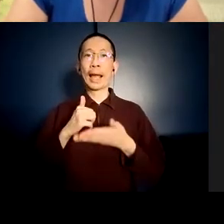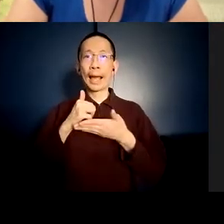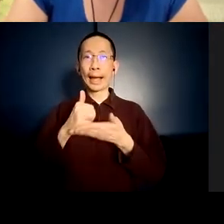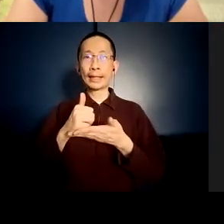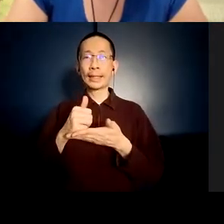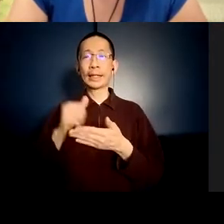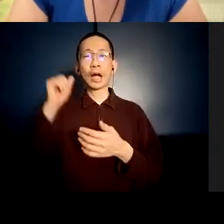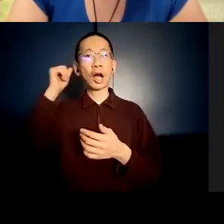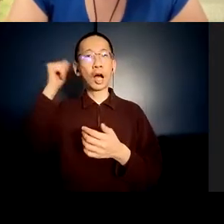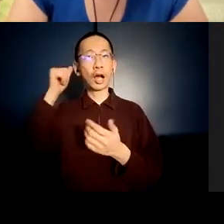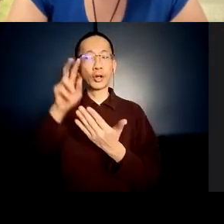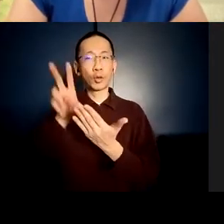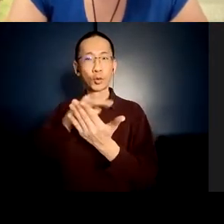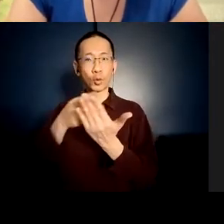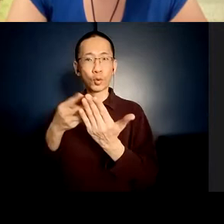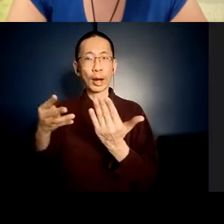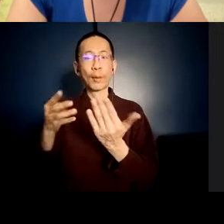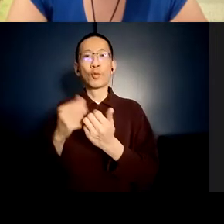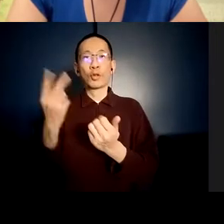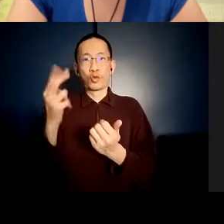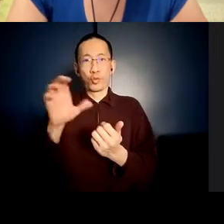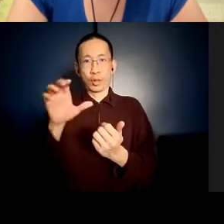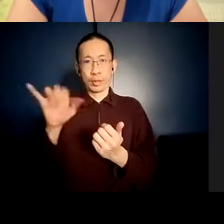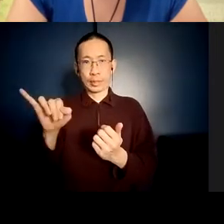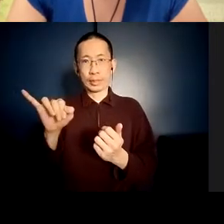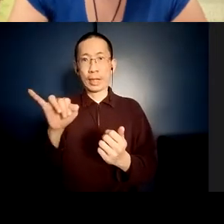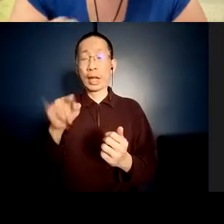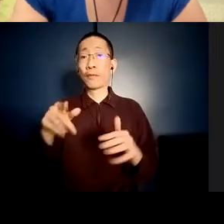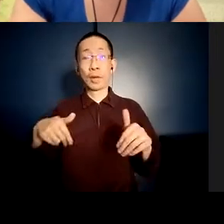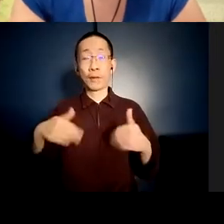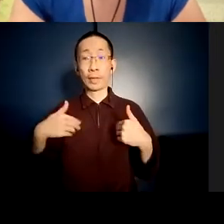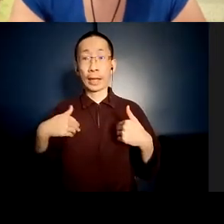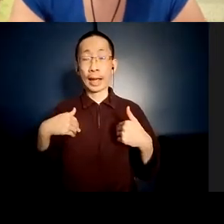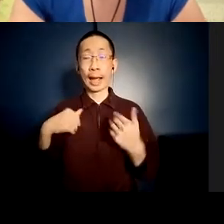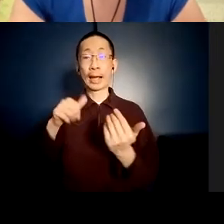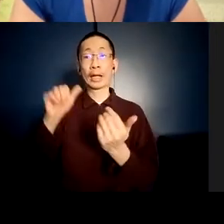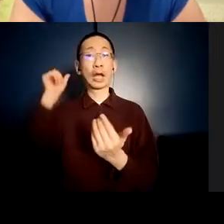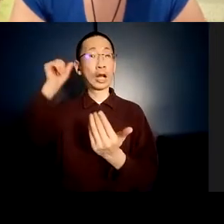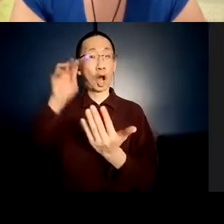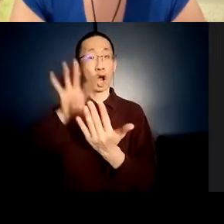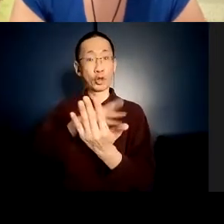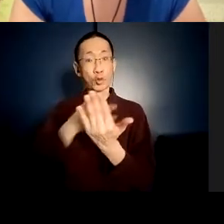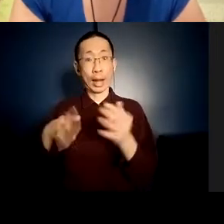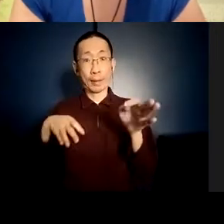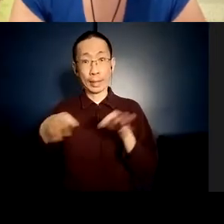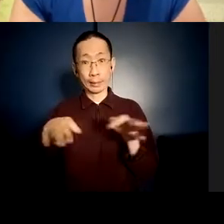two cochlear implants. For those who have not had an audiogram explained to them before,